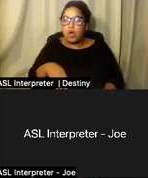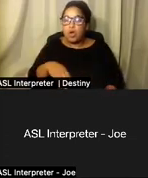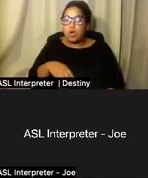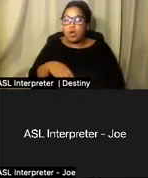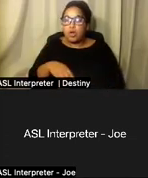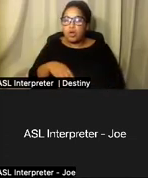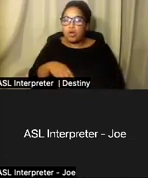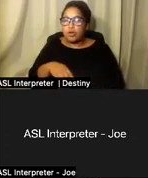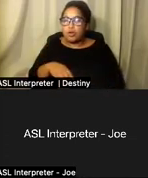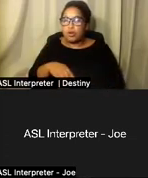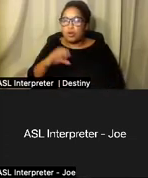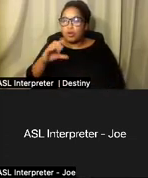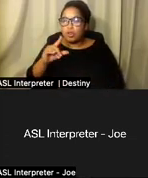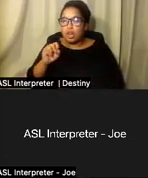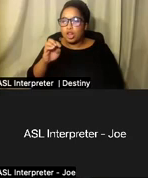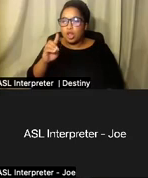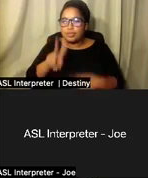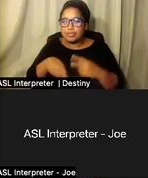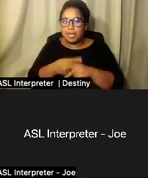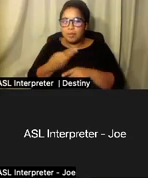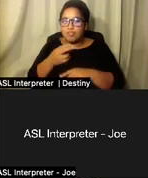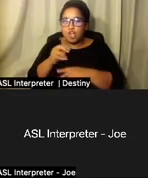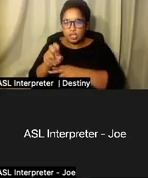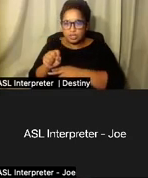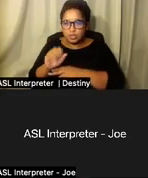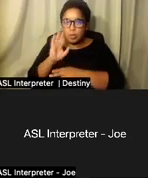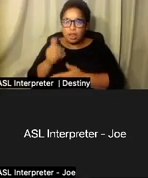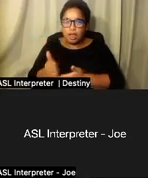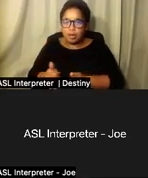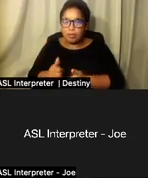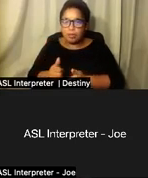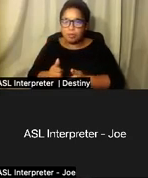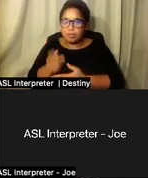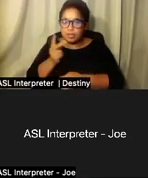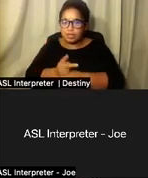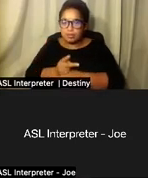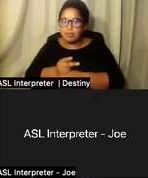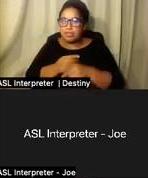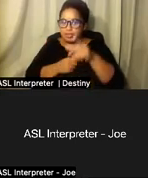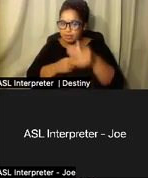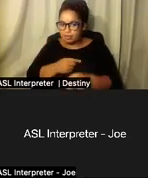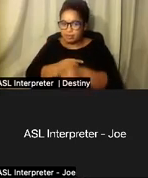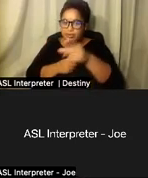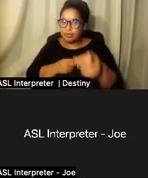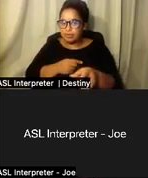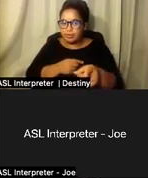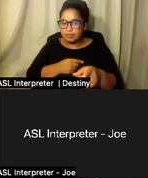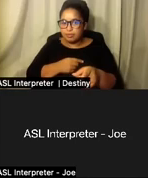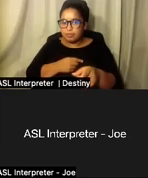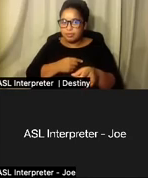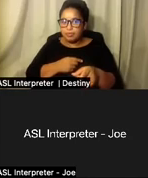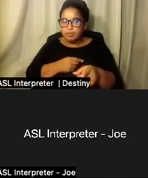or the item that Trevin's going to demonstrate will help keep these heavier items. So these are all